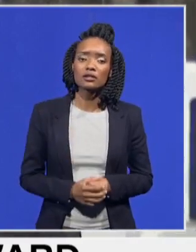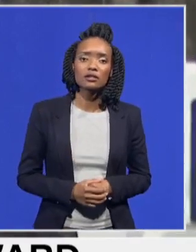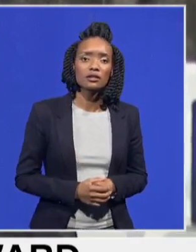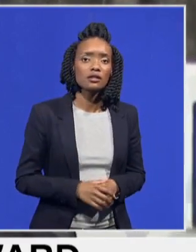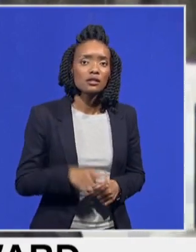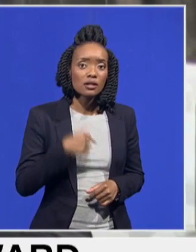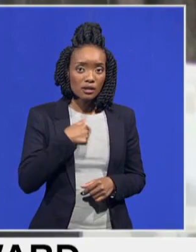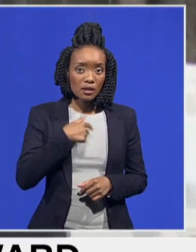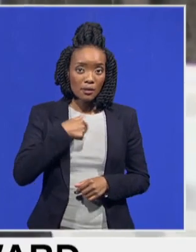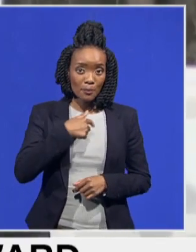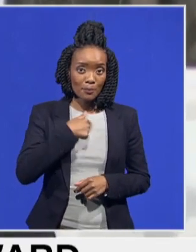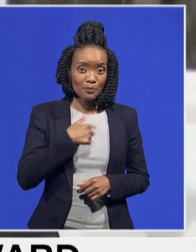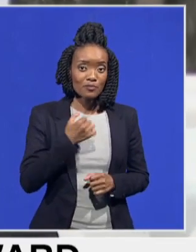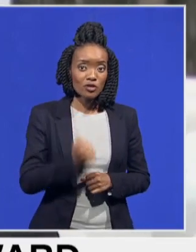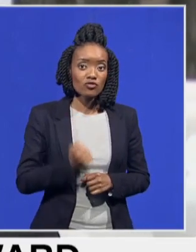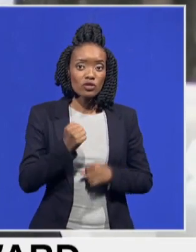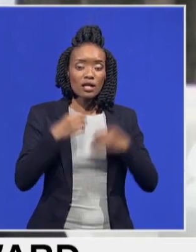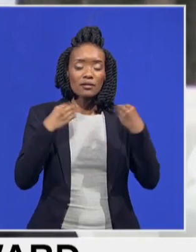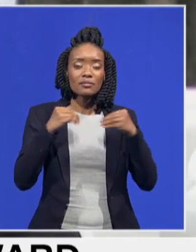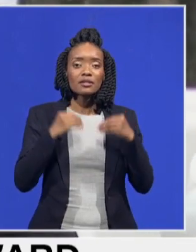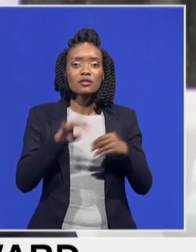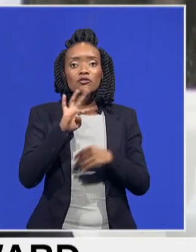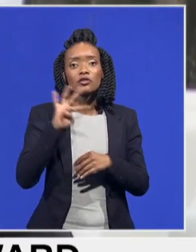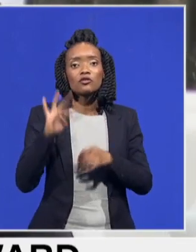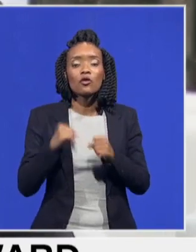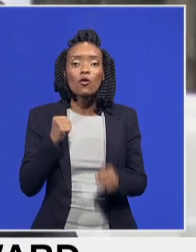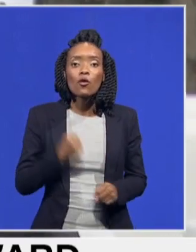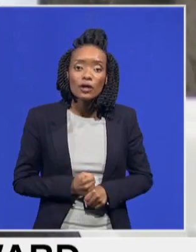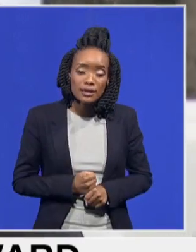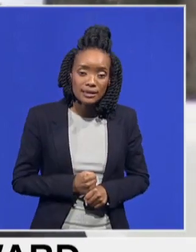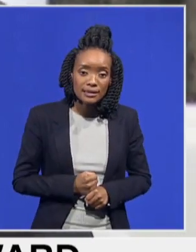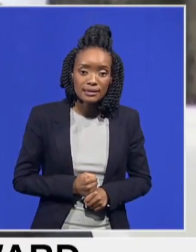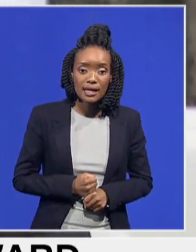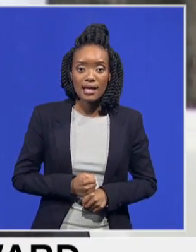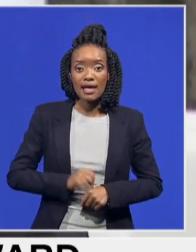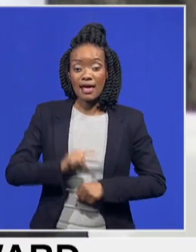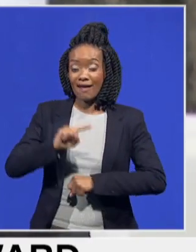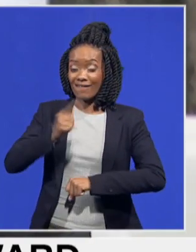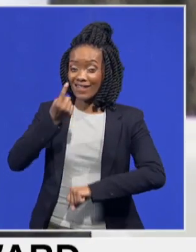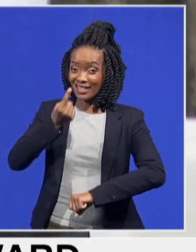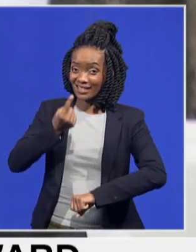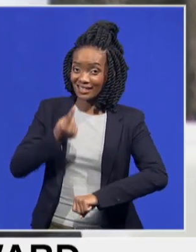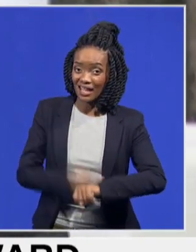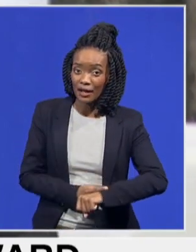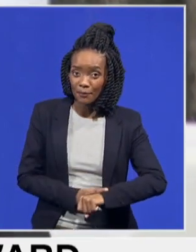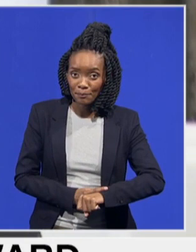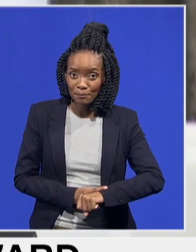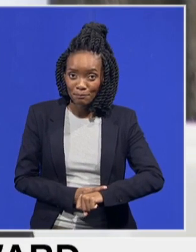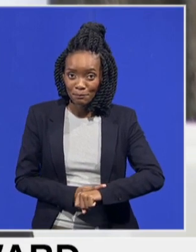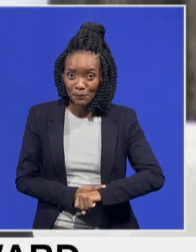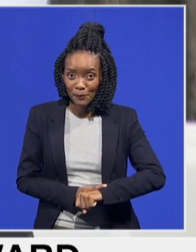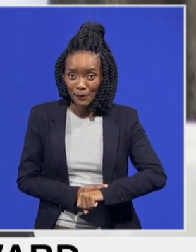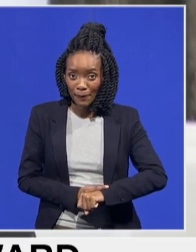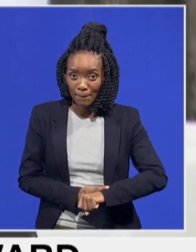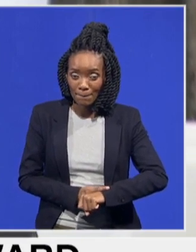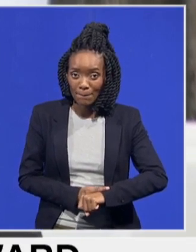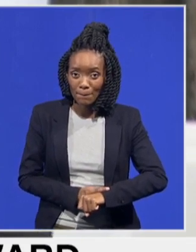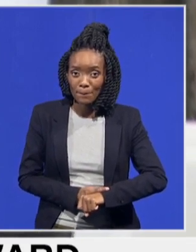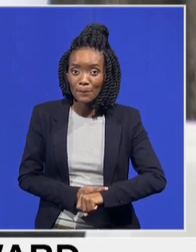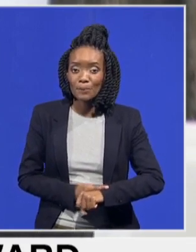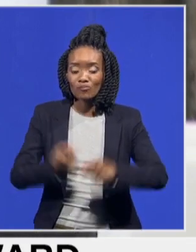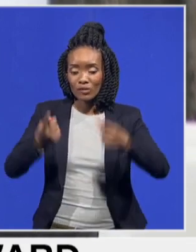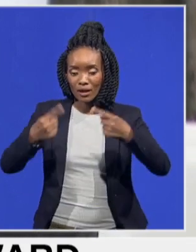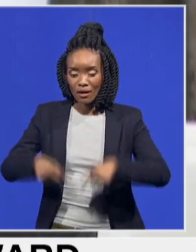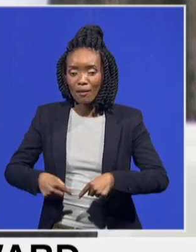for 44 years. It is my first time to attend